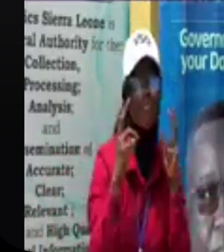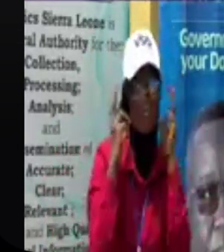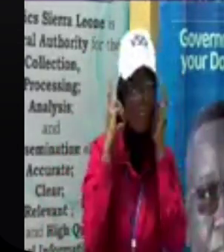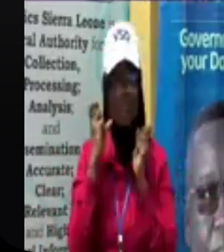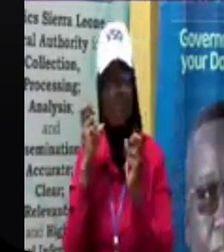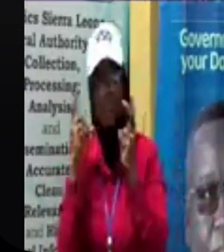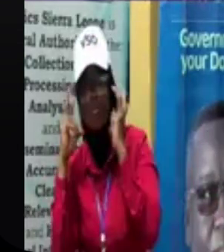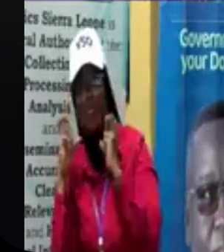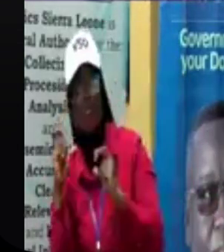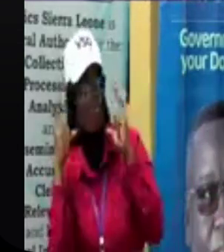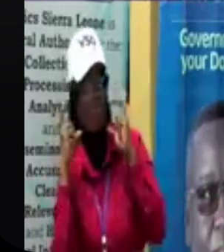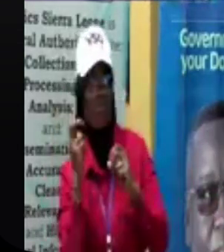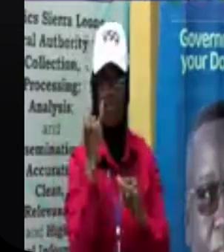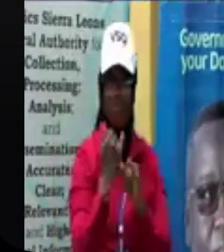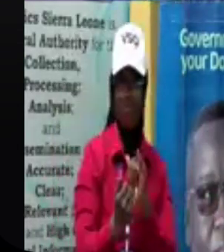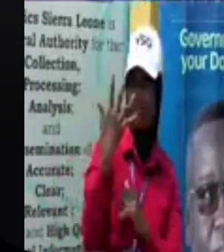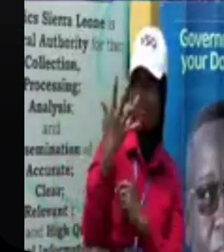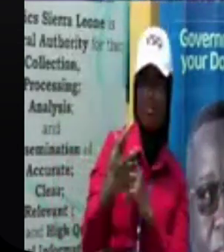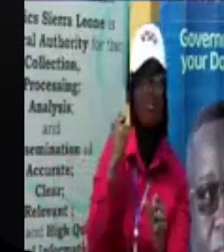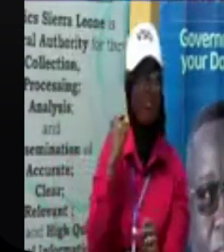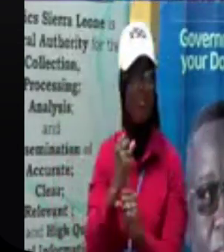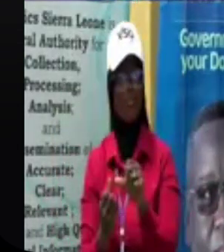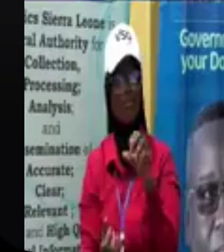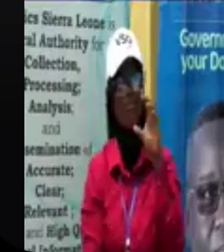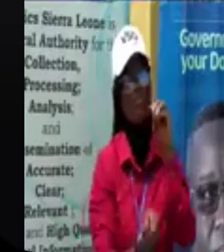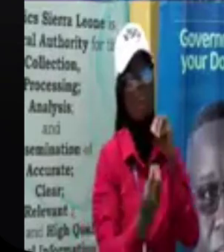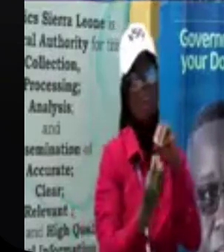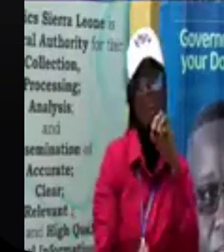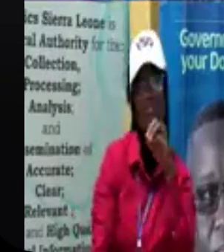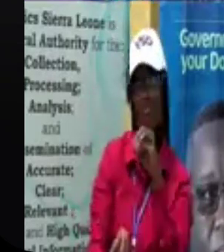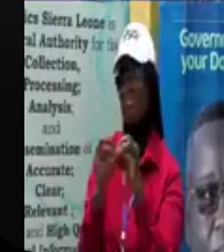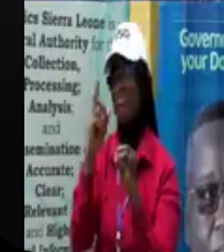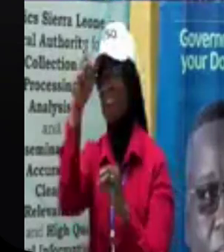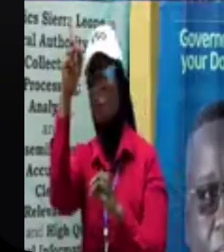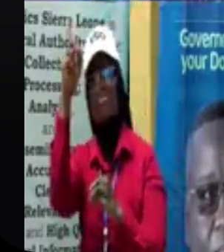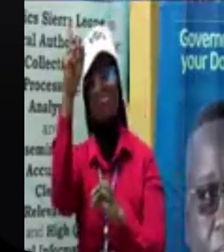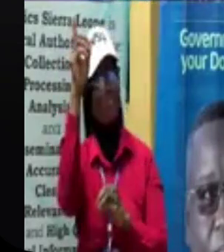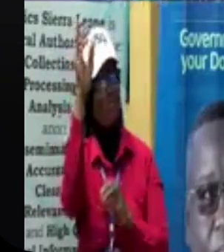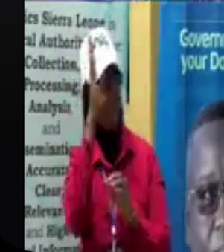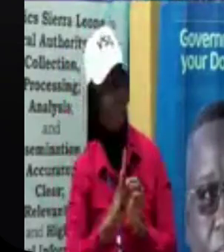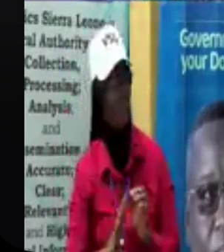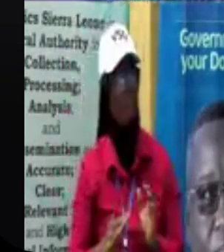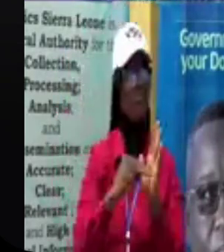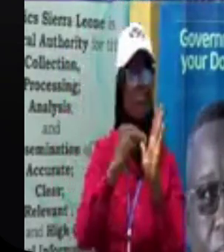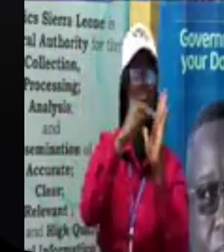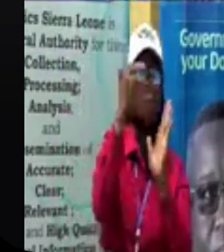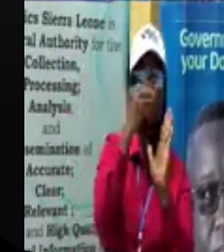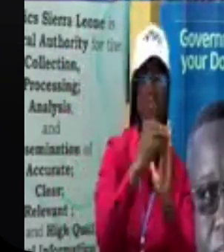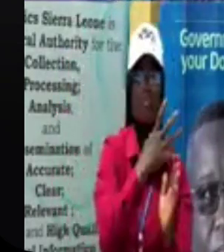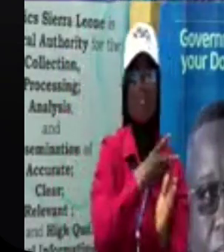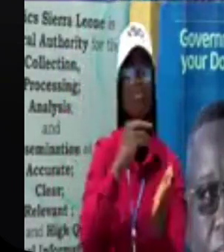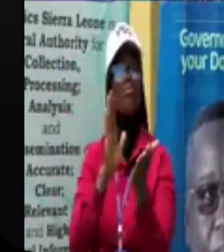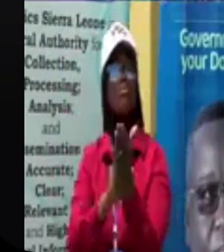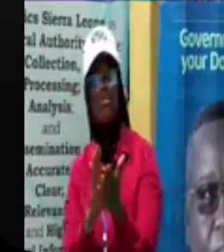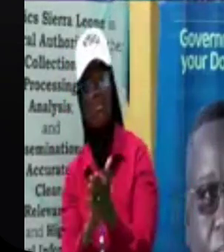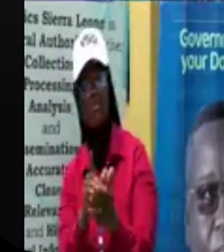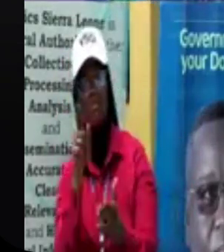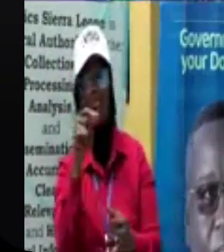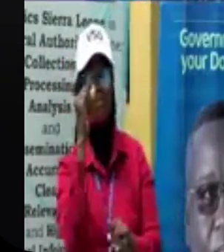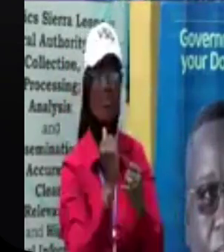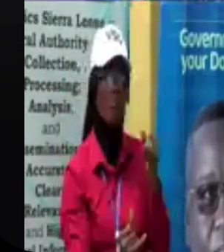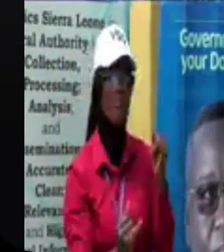last five years or so, we don't add more than 1 million, you know, to school enrollment in the country. The latest